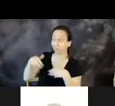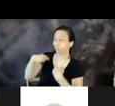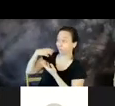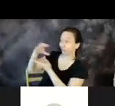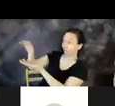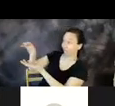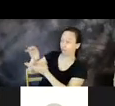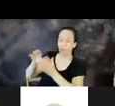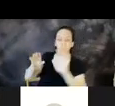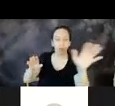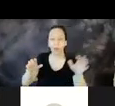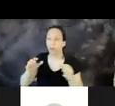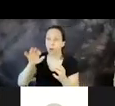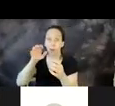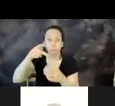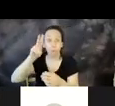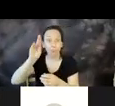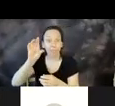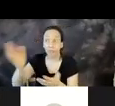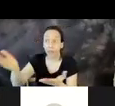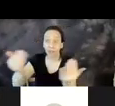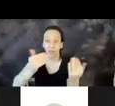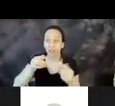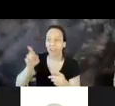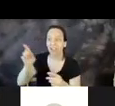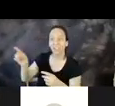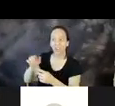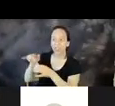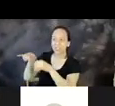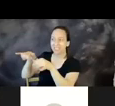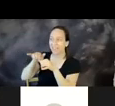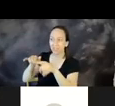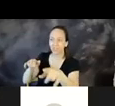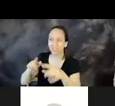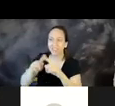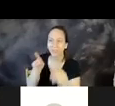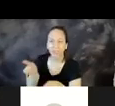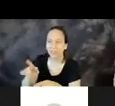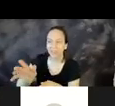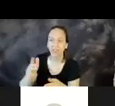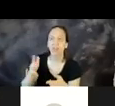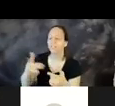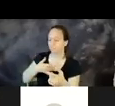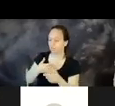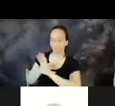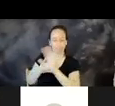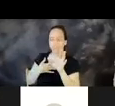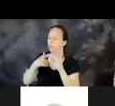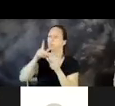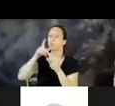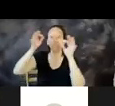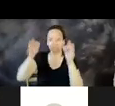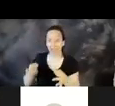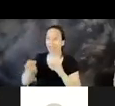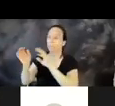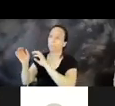public, we realized that the quantity standards did not reflect the priorities we heard, and we decided to bring the decision-making process back under the